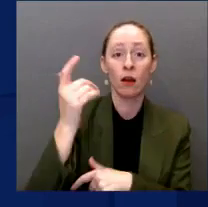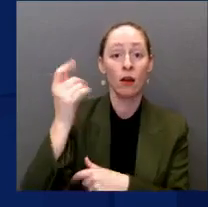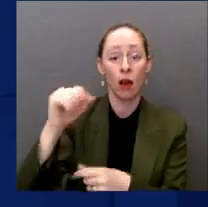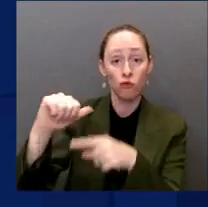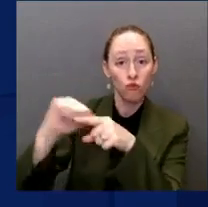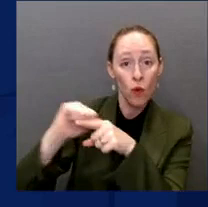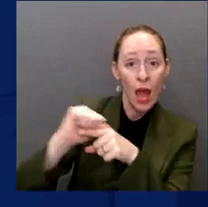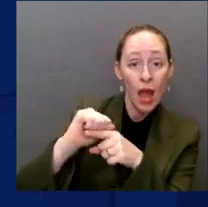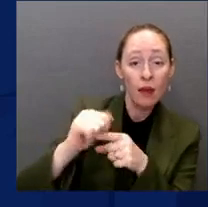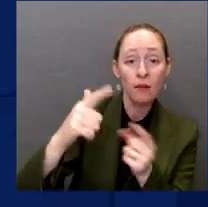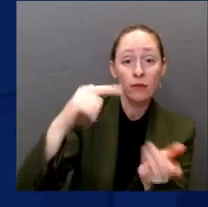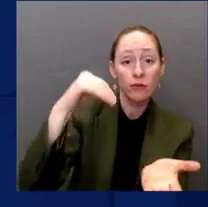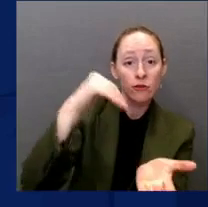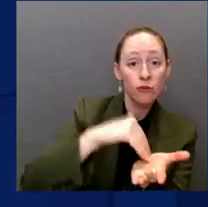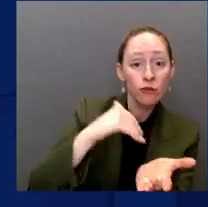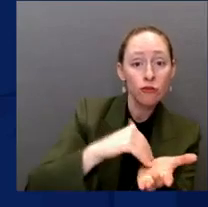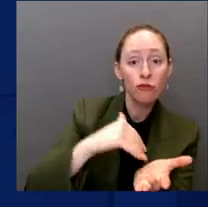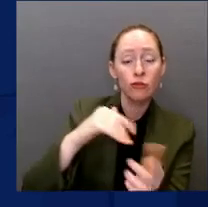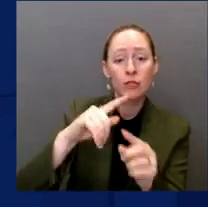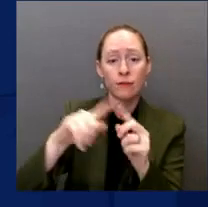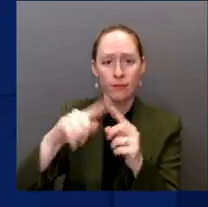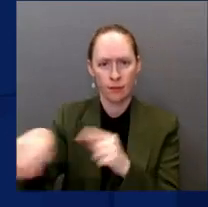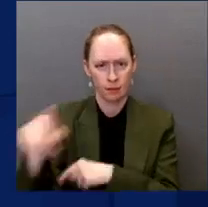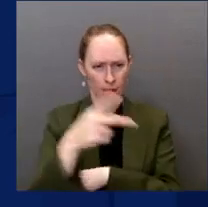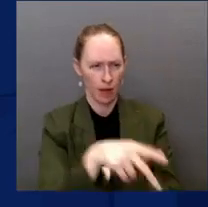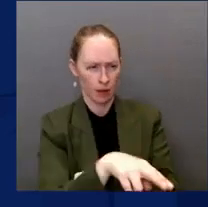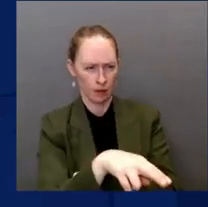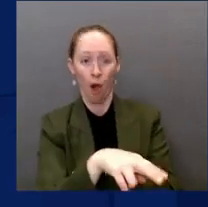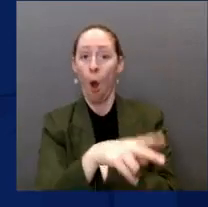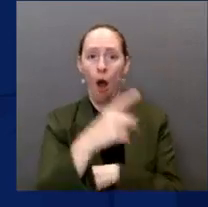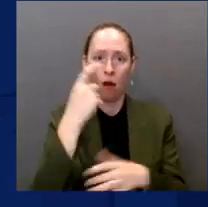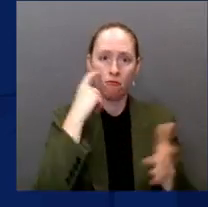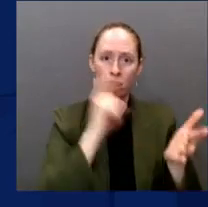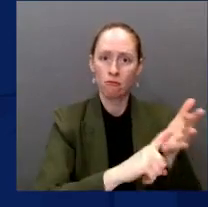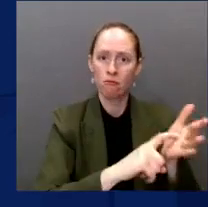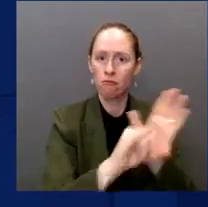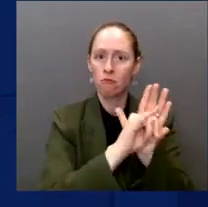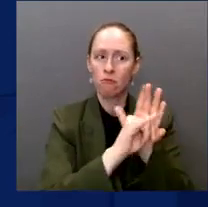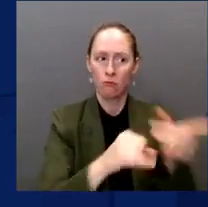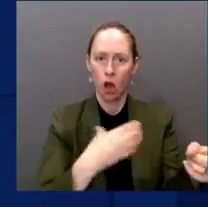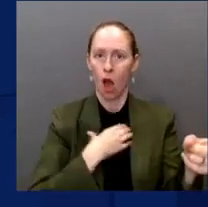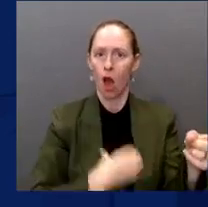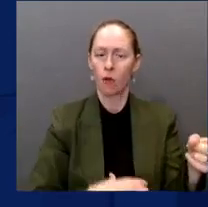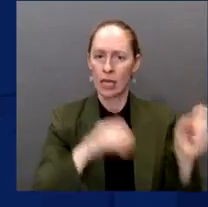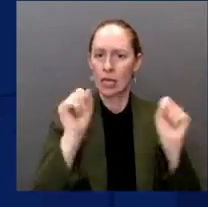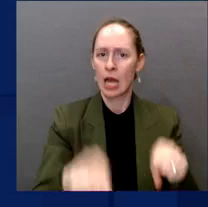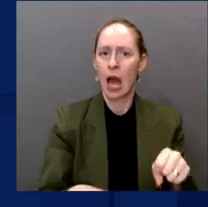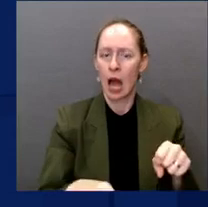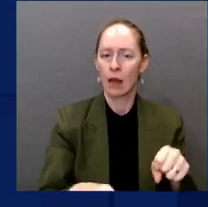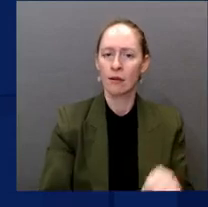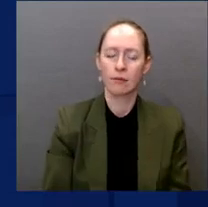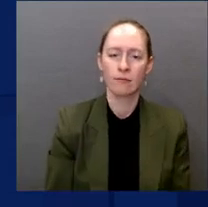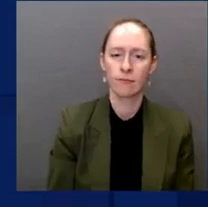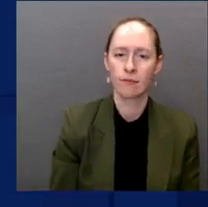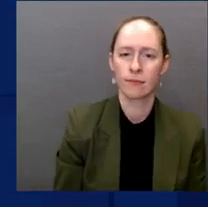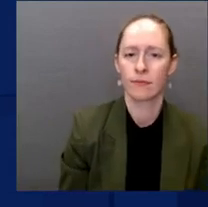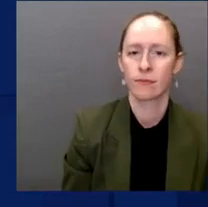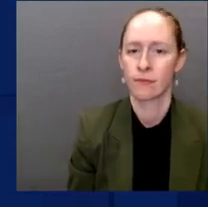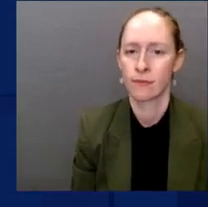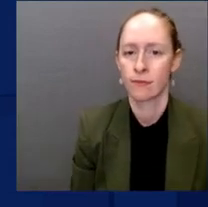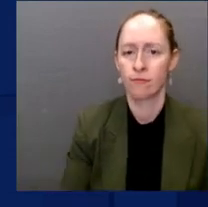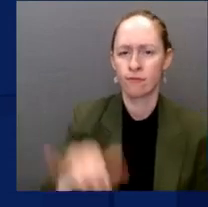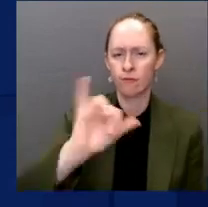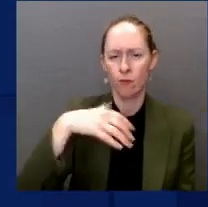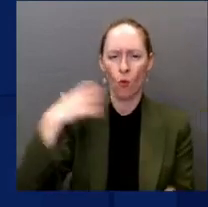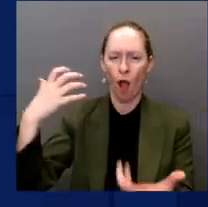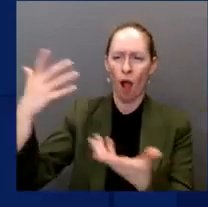already using its authority around labeling, so you know which food is high on trans fats and sodium, so you can figure out which food is actually